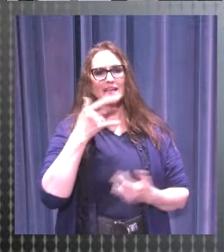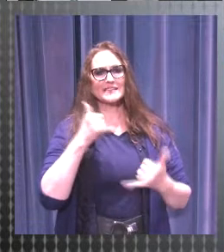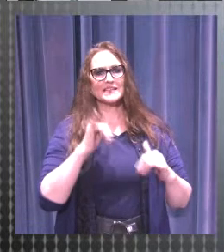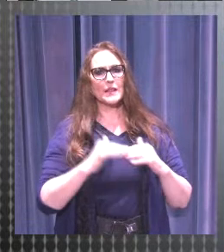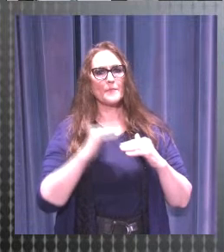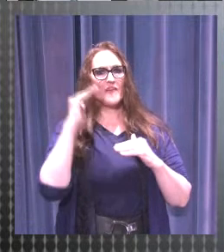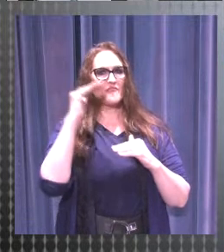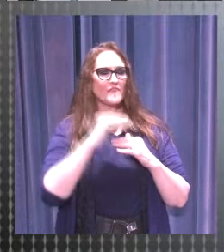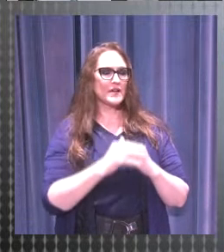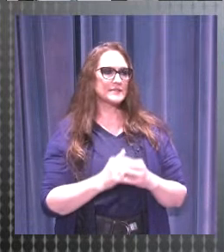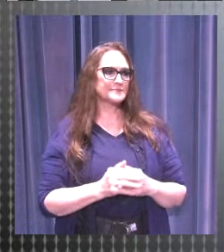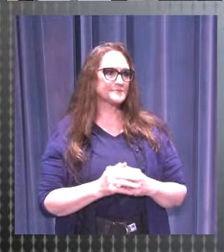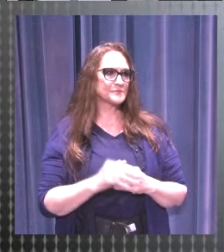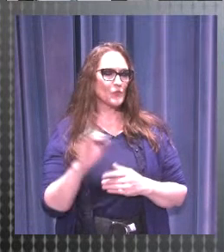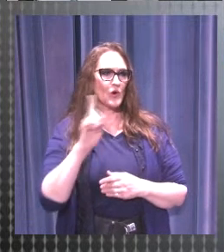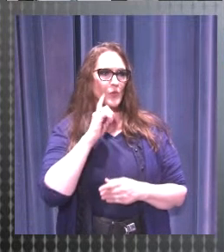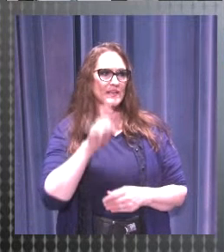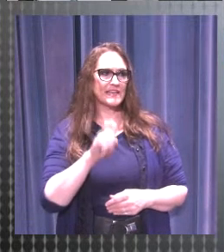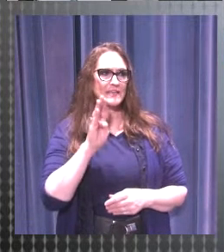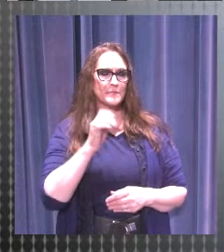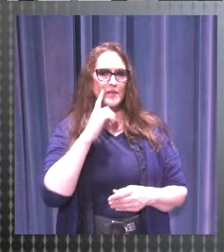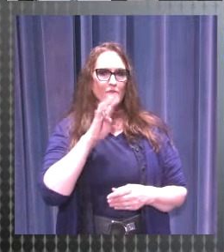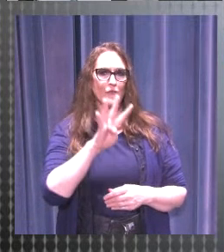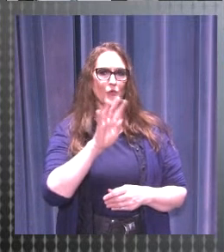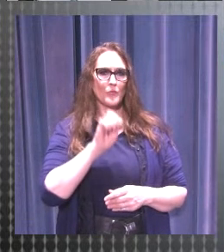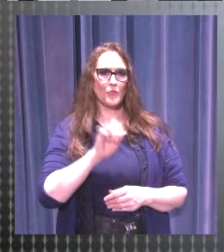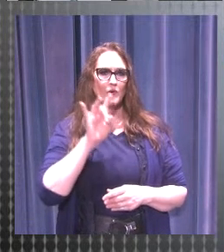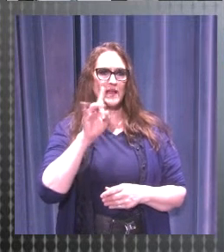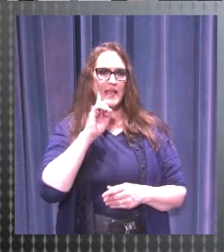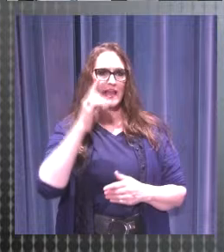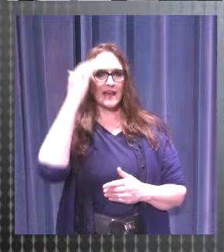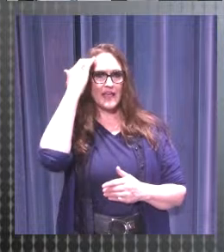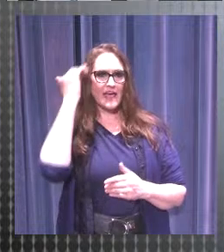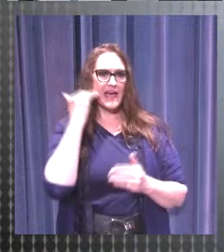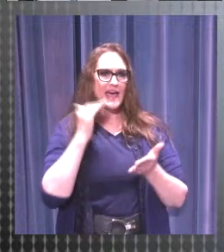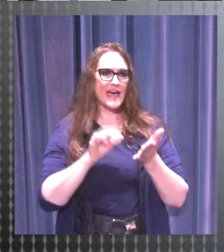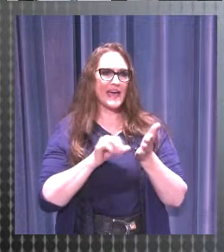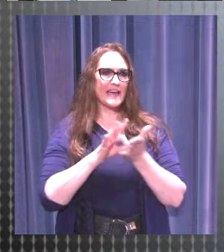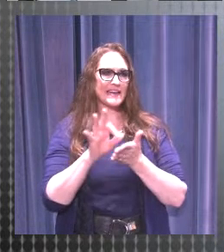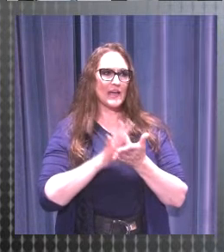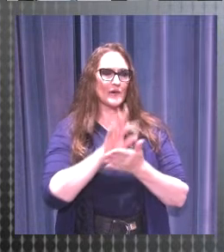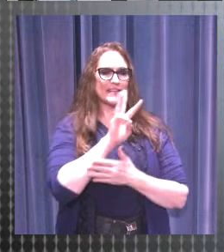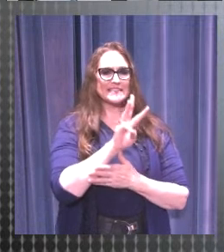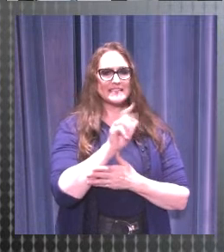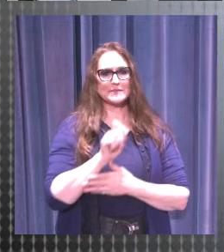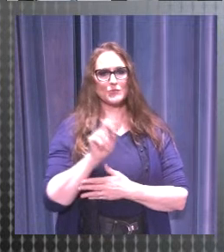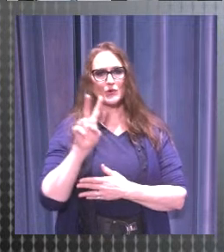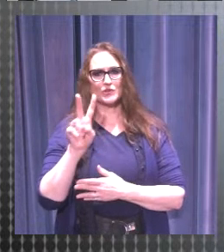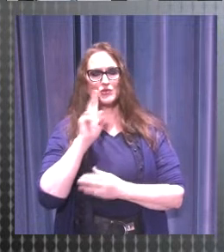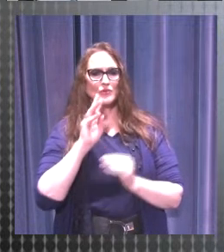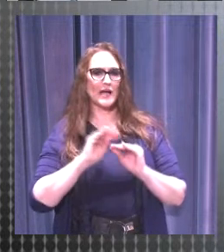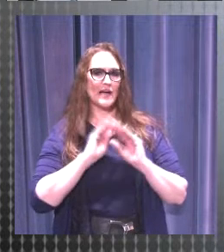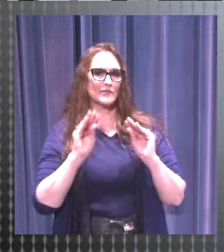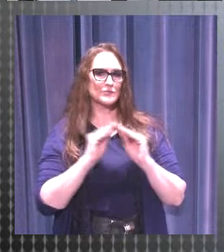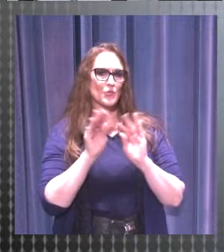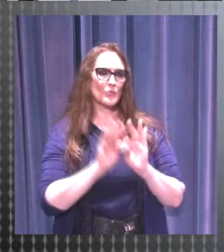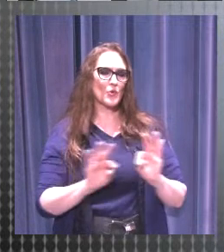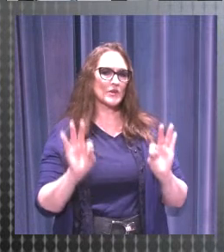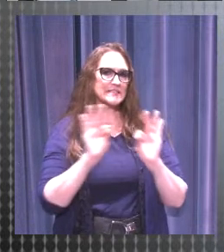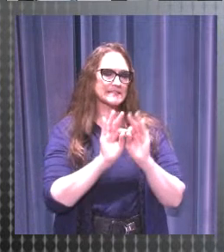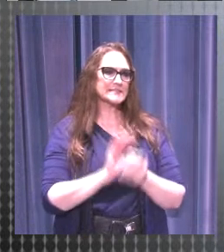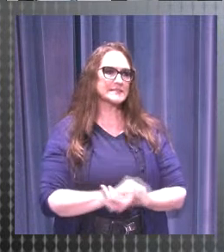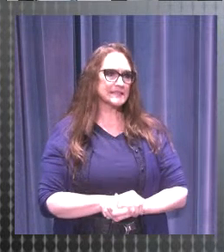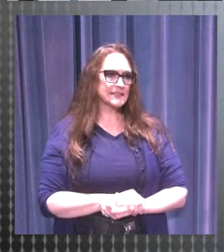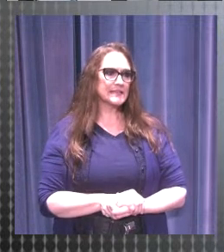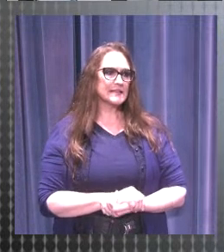above where we need to be, 4.8 in head count, and 6.2, obviously more important in